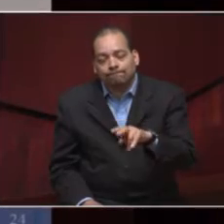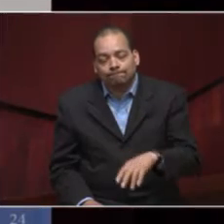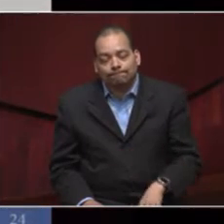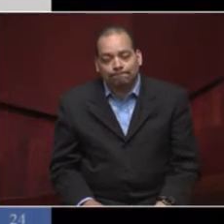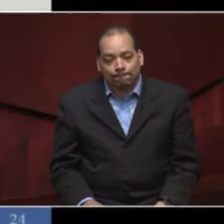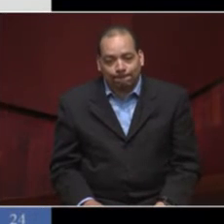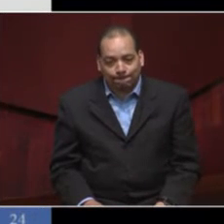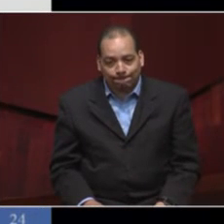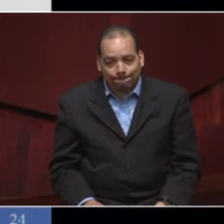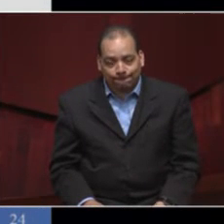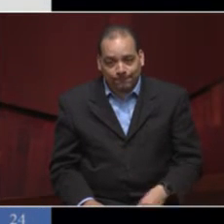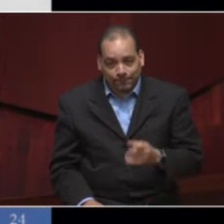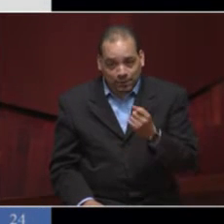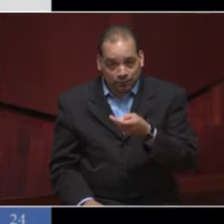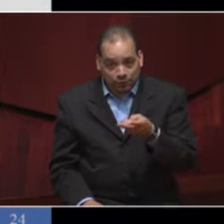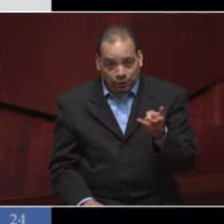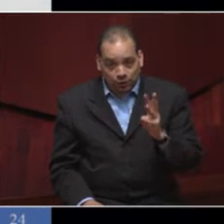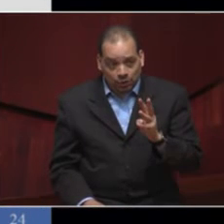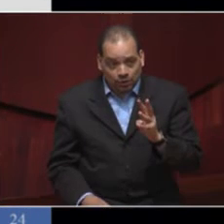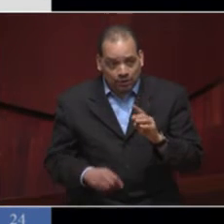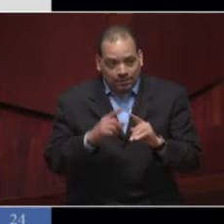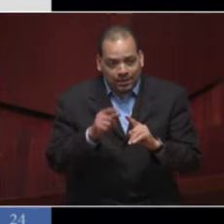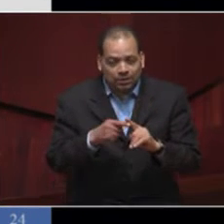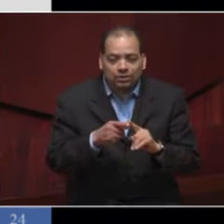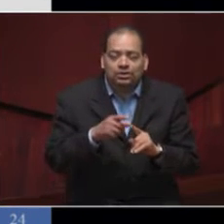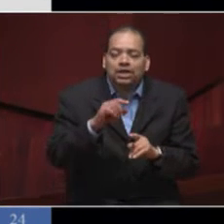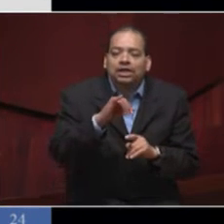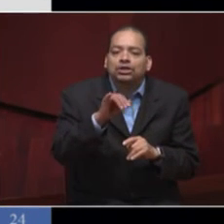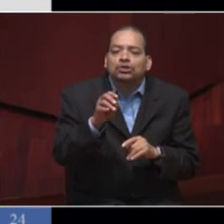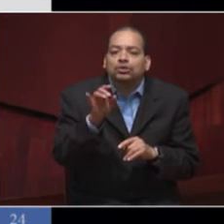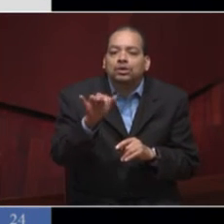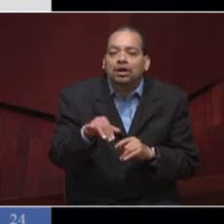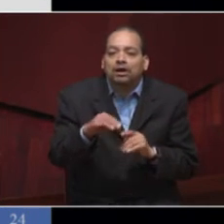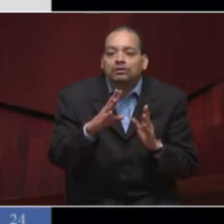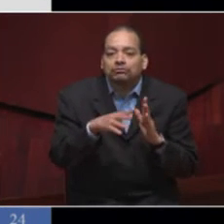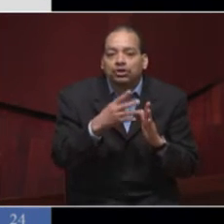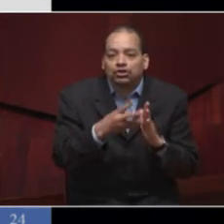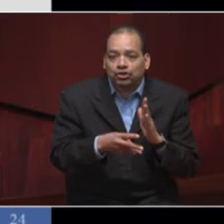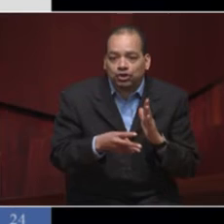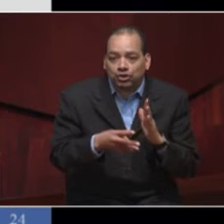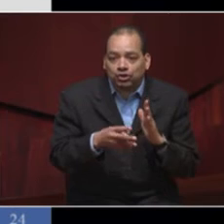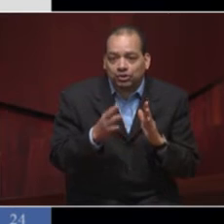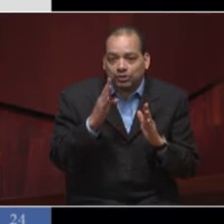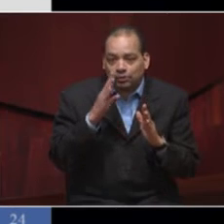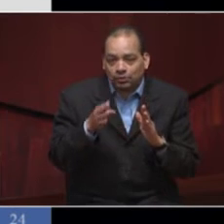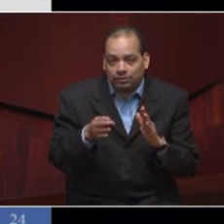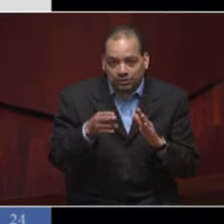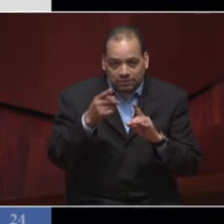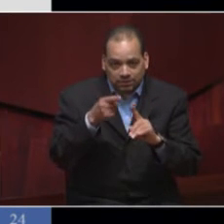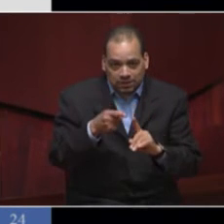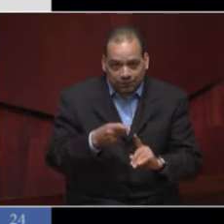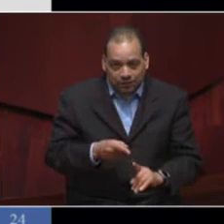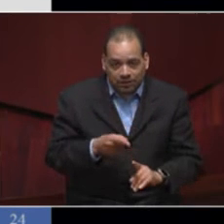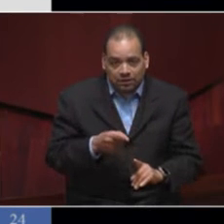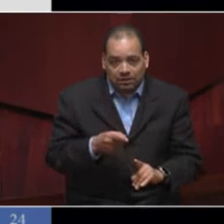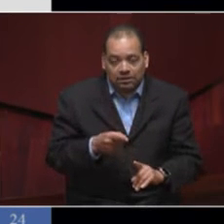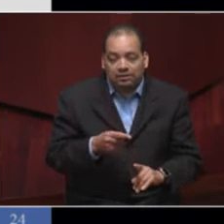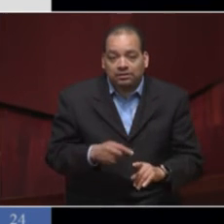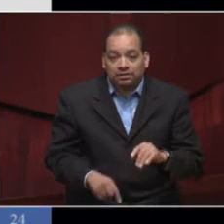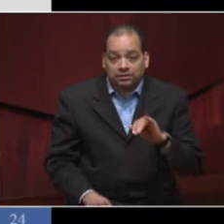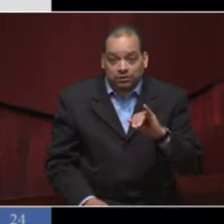Couple of things about the July spreadsheets. Again, we'll do this really, really, really specifically in